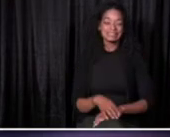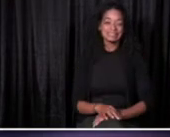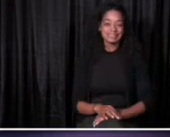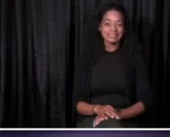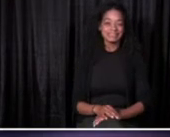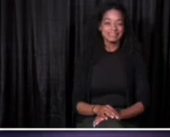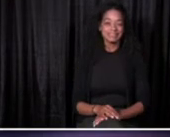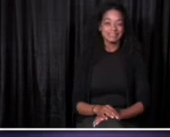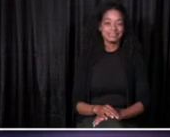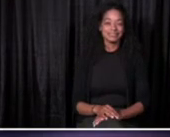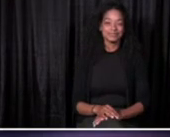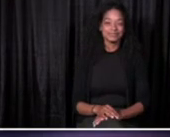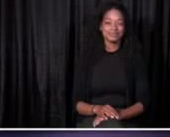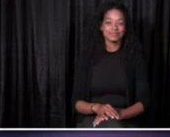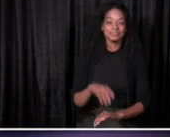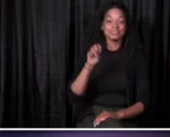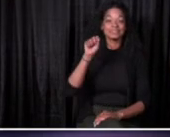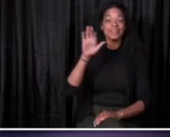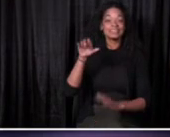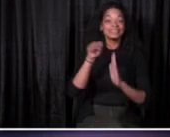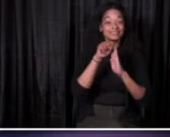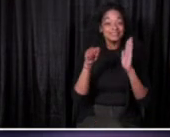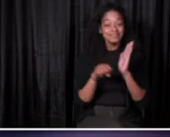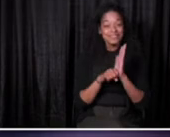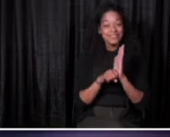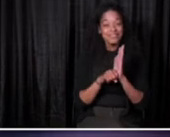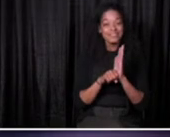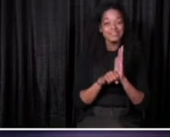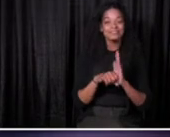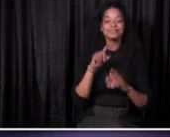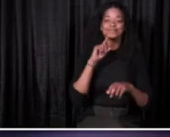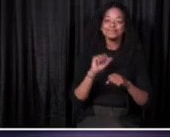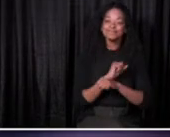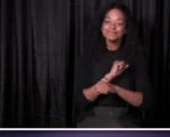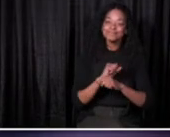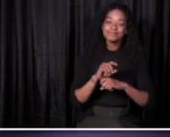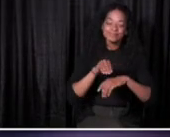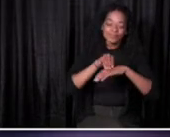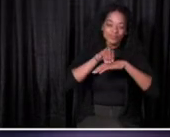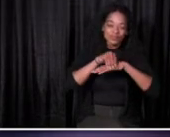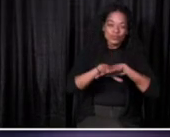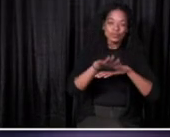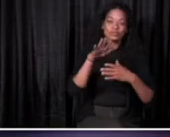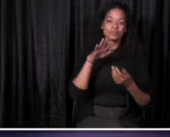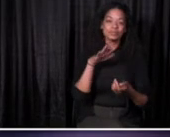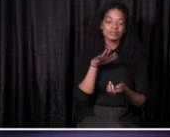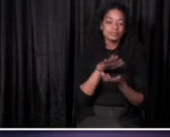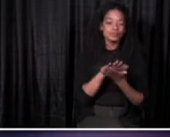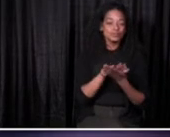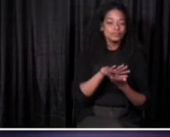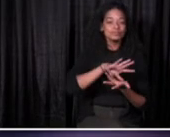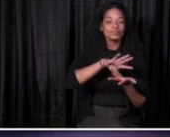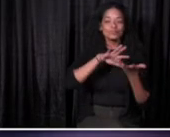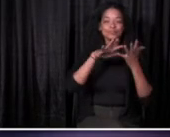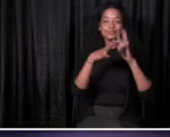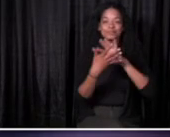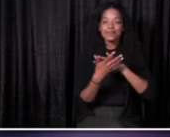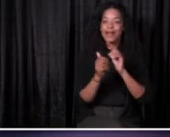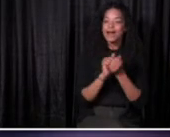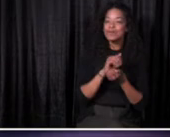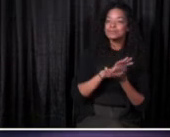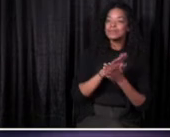Sac State is truly changing the face and the heart